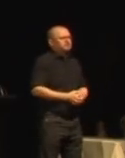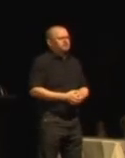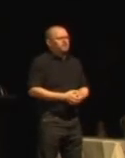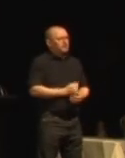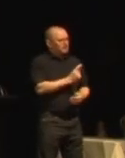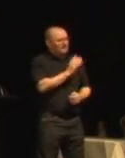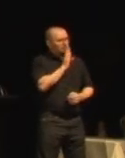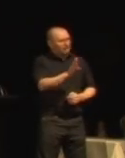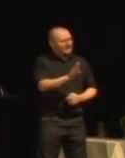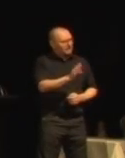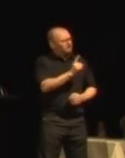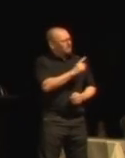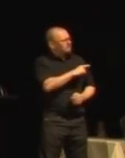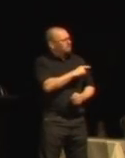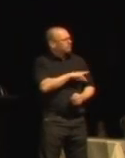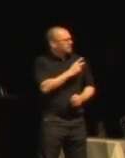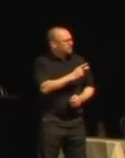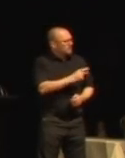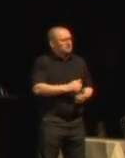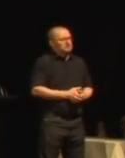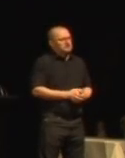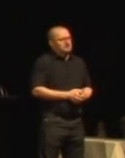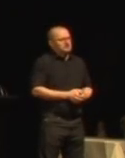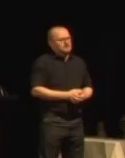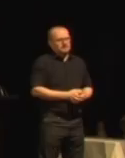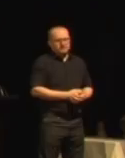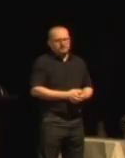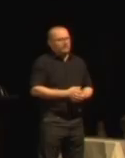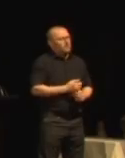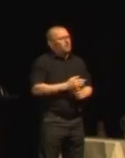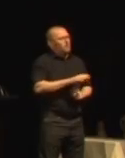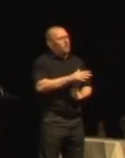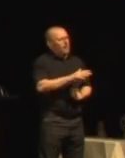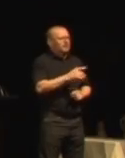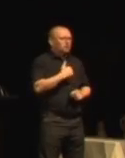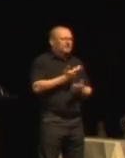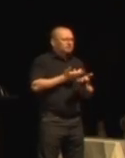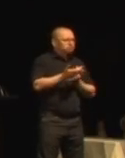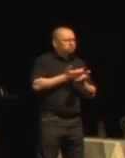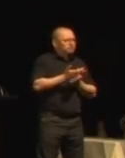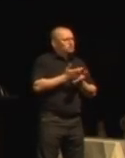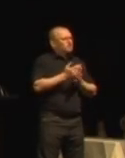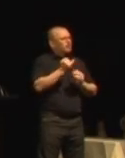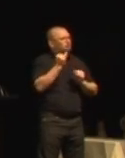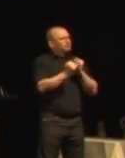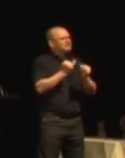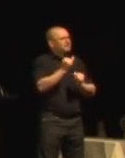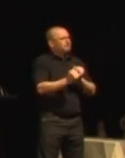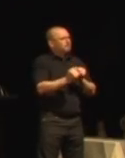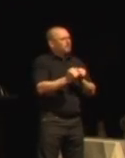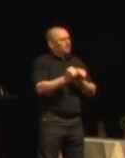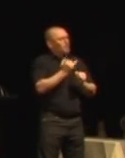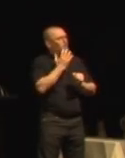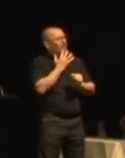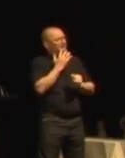professional. We are likely to have some discussions about if and when criticism is respectful and when it's not. We